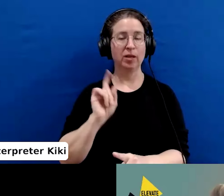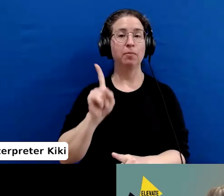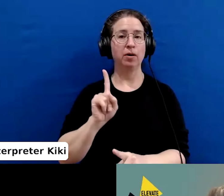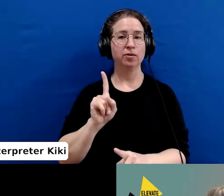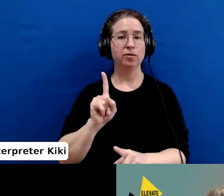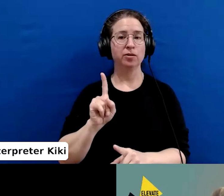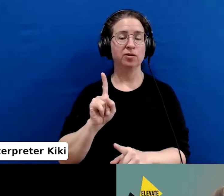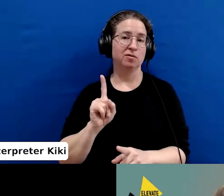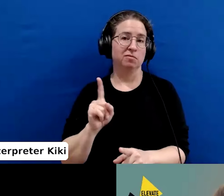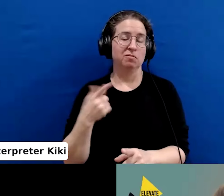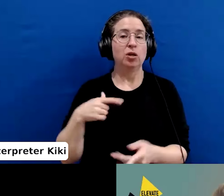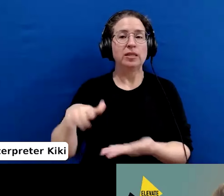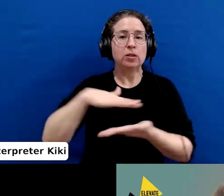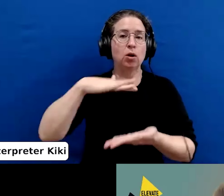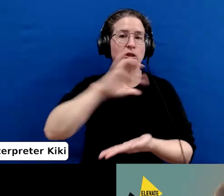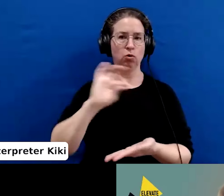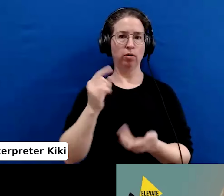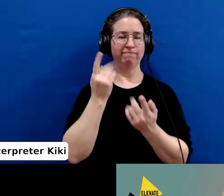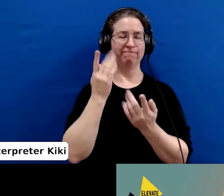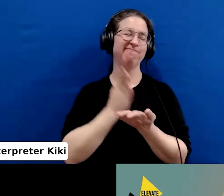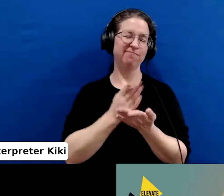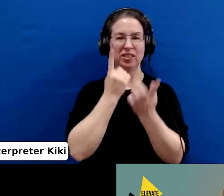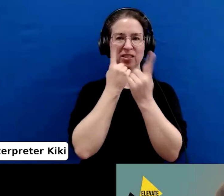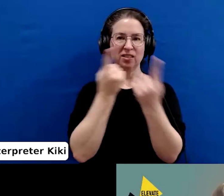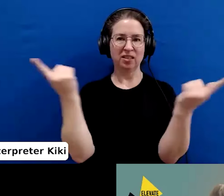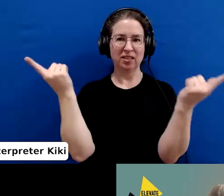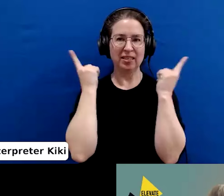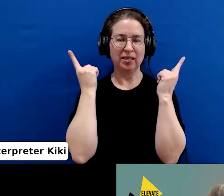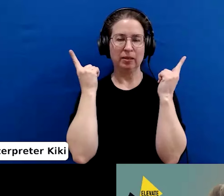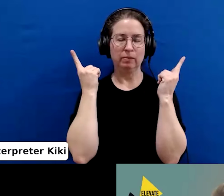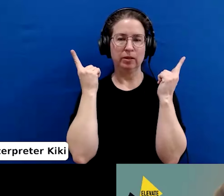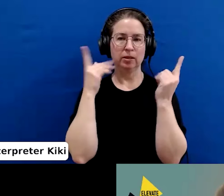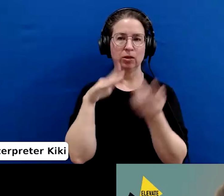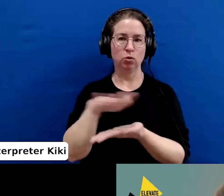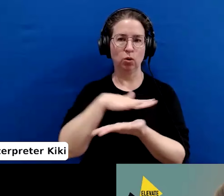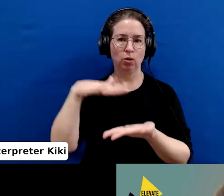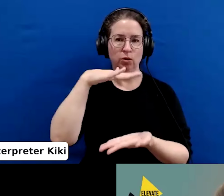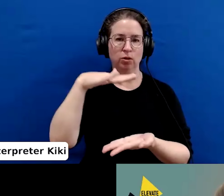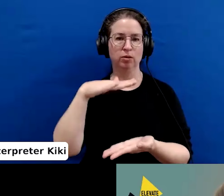an academic scholarship. It's based on